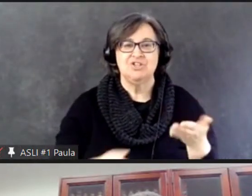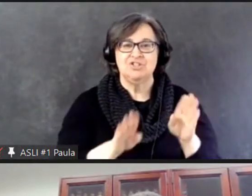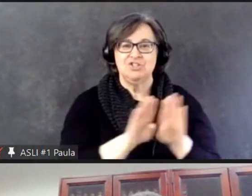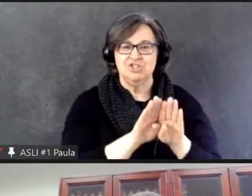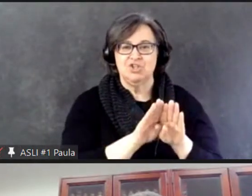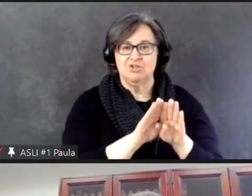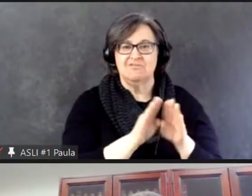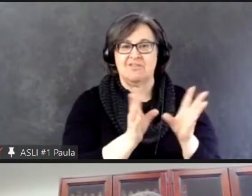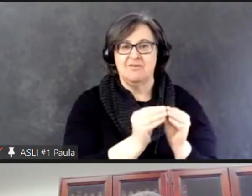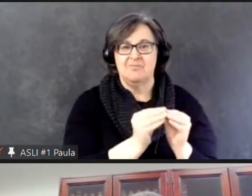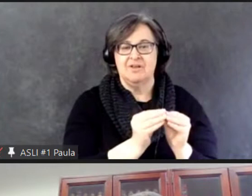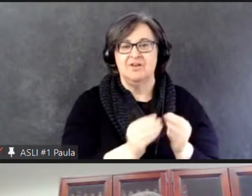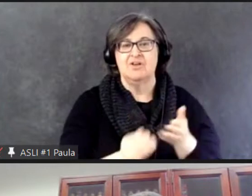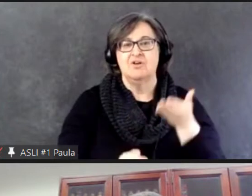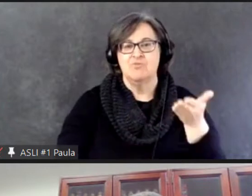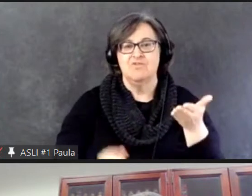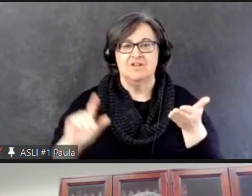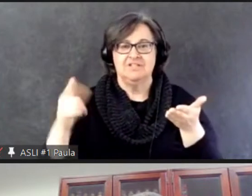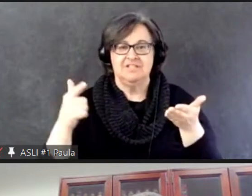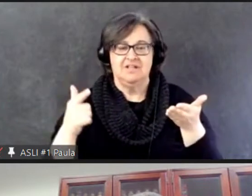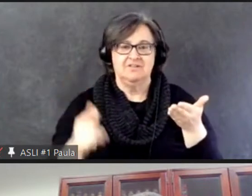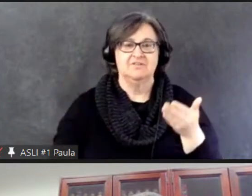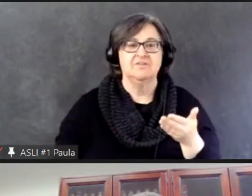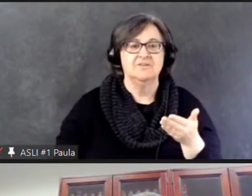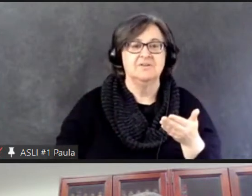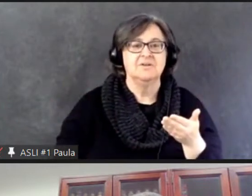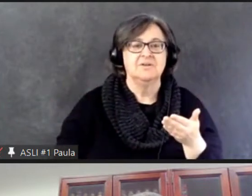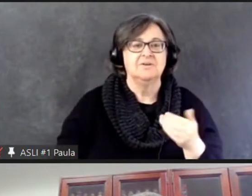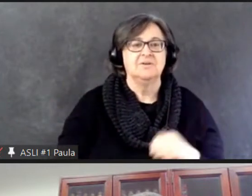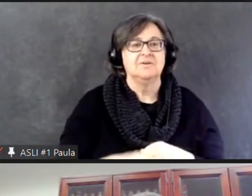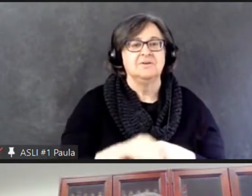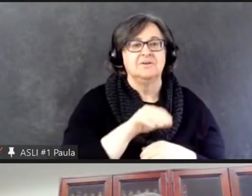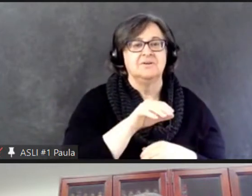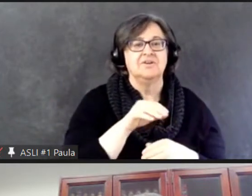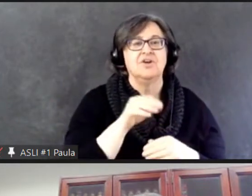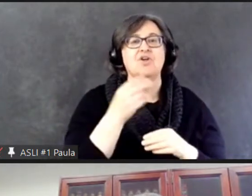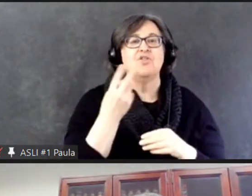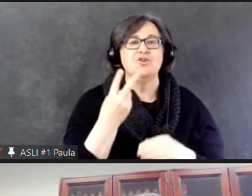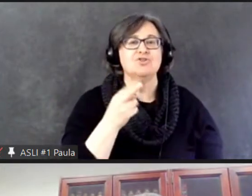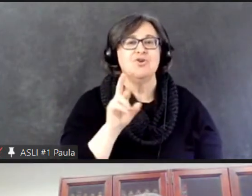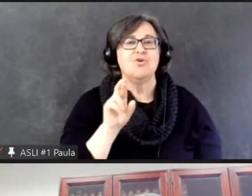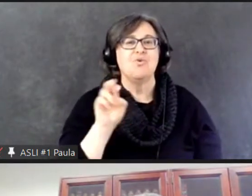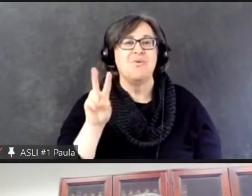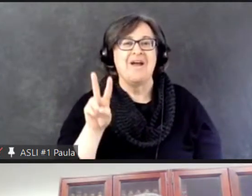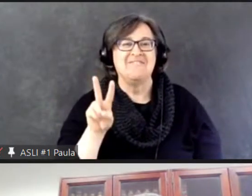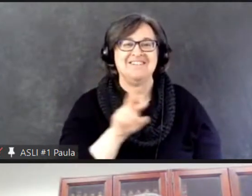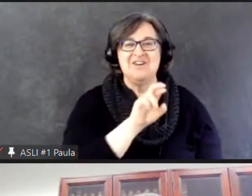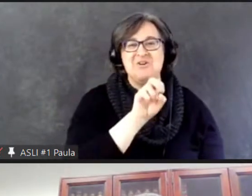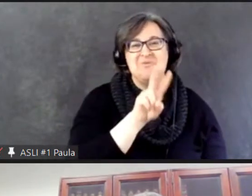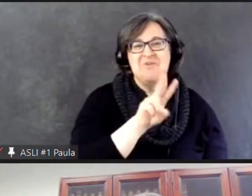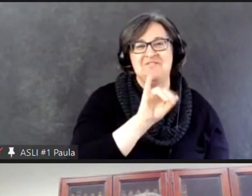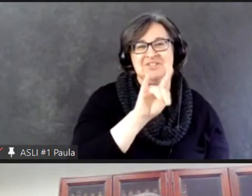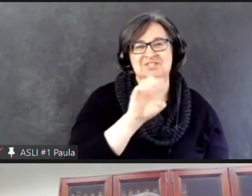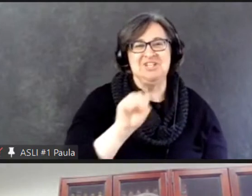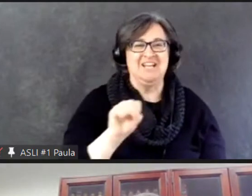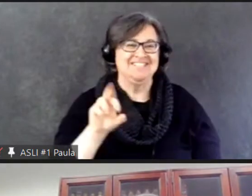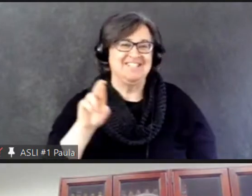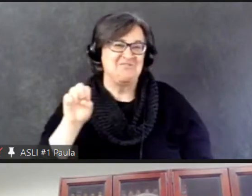adjourn, moved and seconded by the two reverends, Reverend Jakes and Reverend.